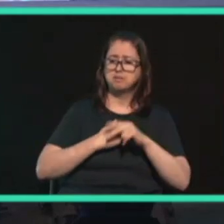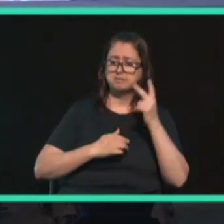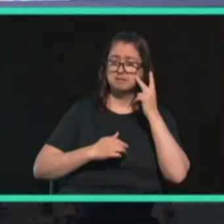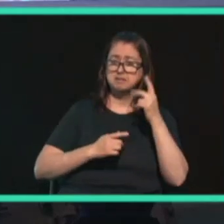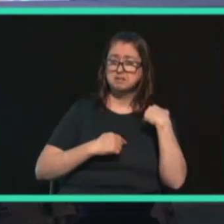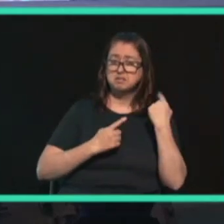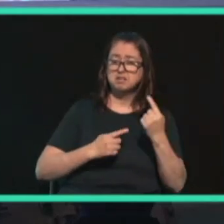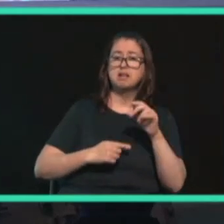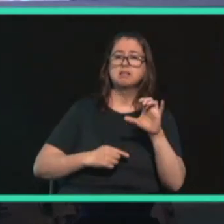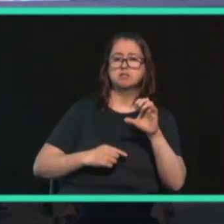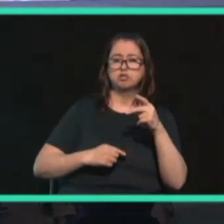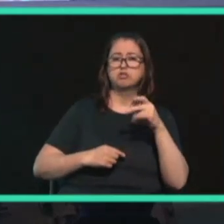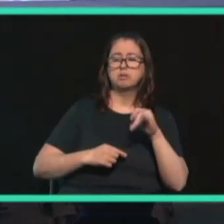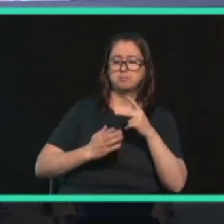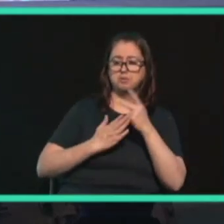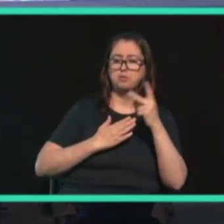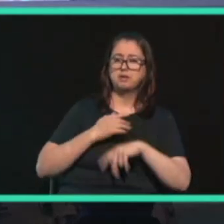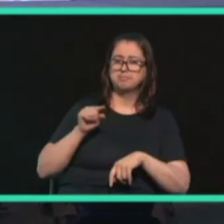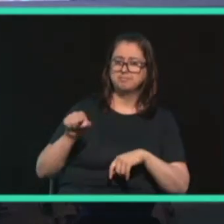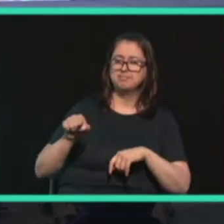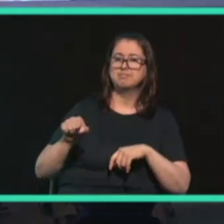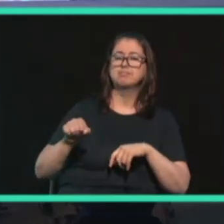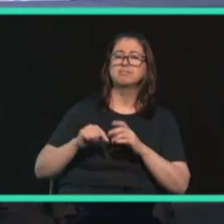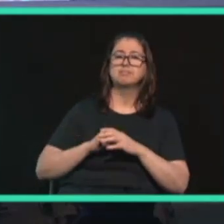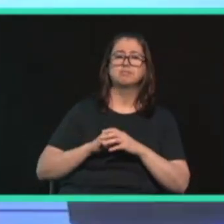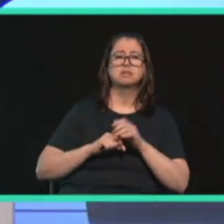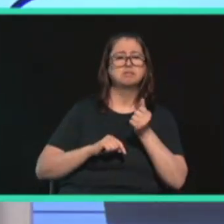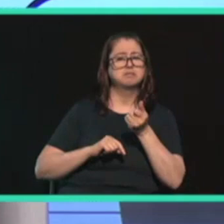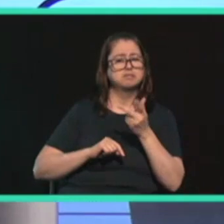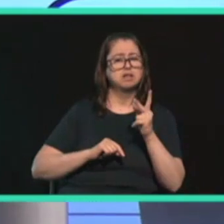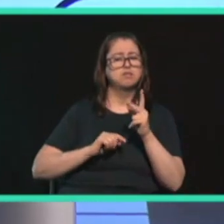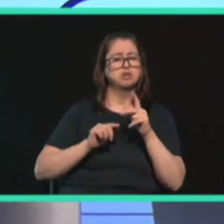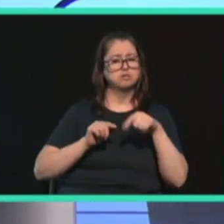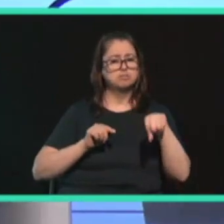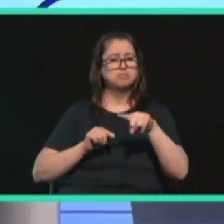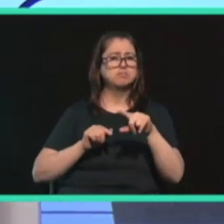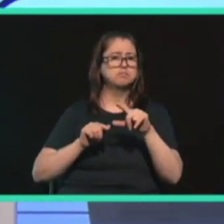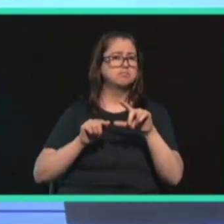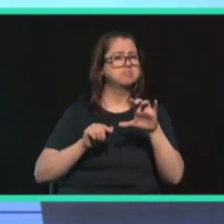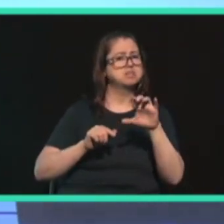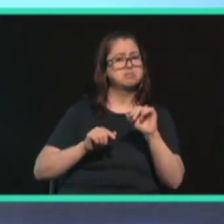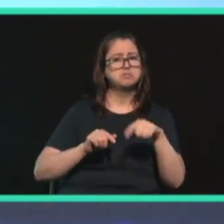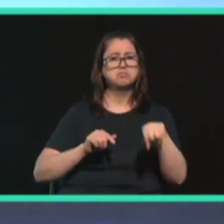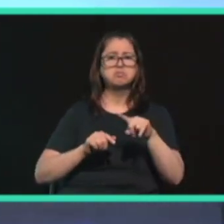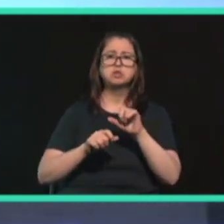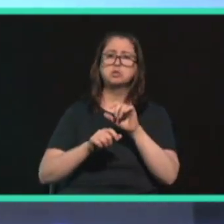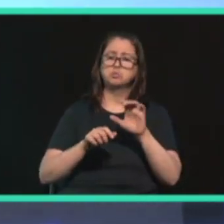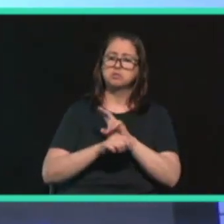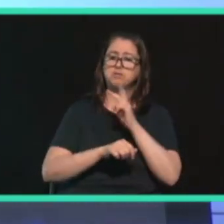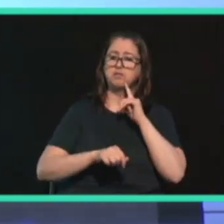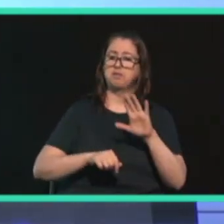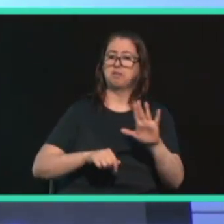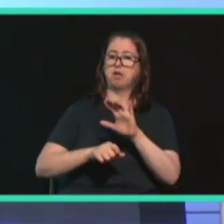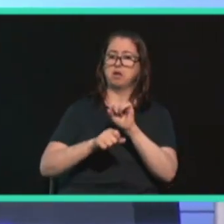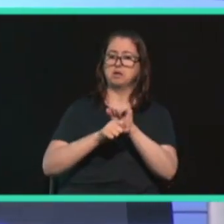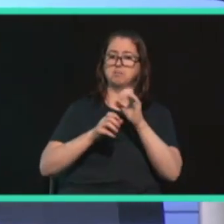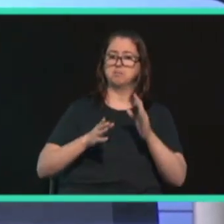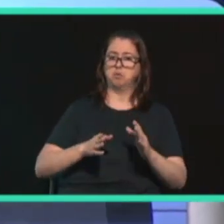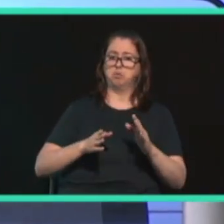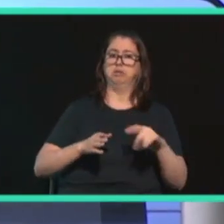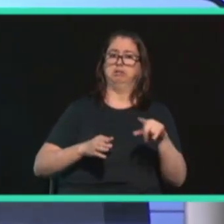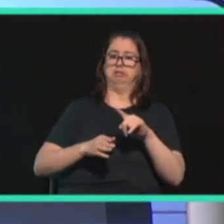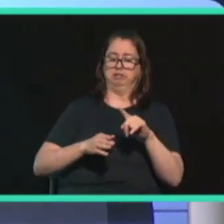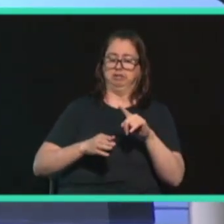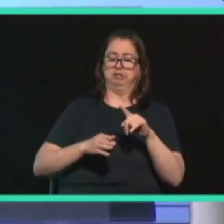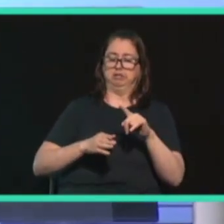And we also have a number of blue chip companies using the CHIP program for their employee wellness programs, such as MD